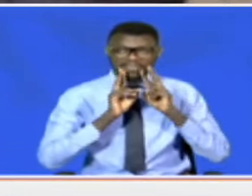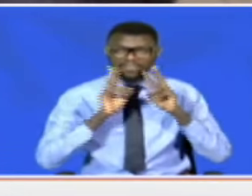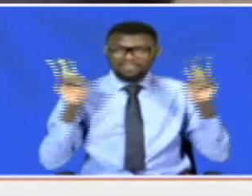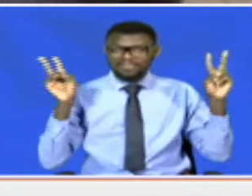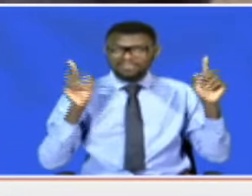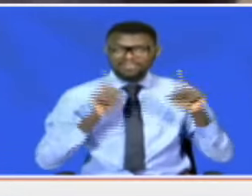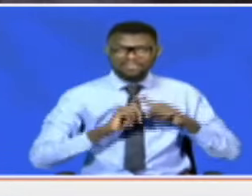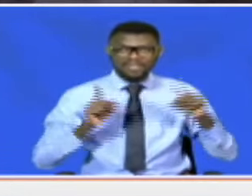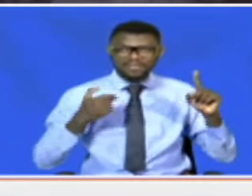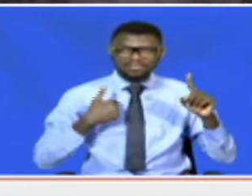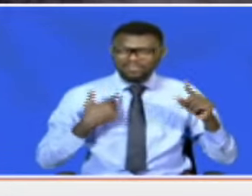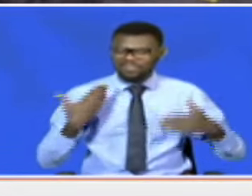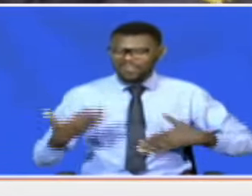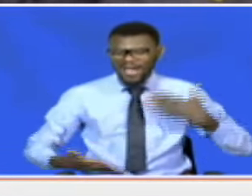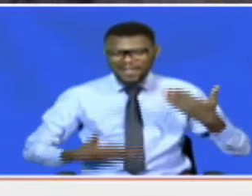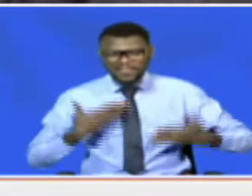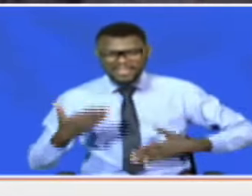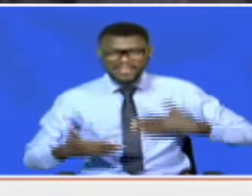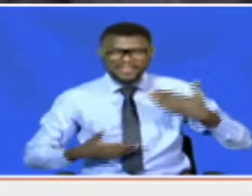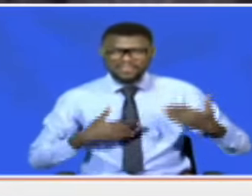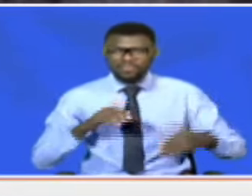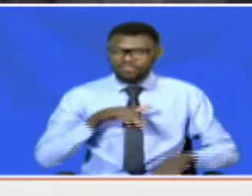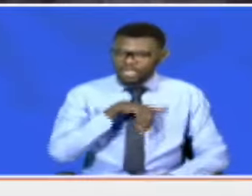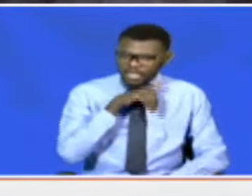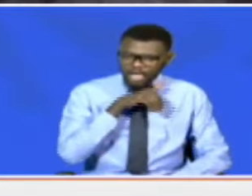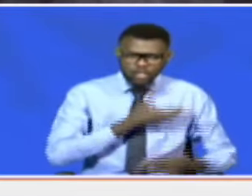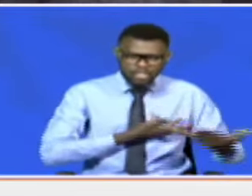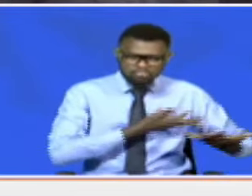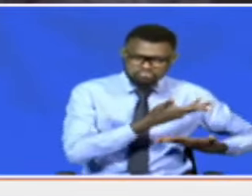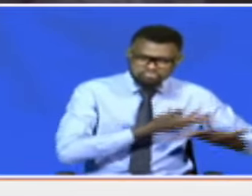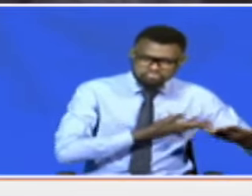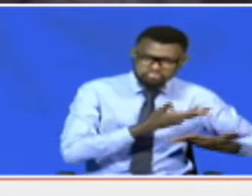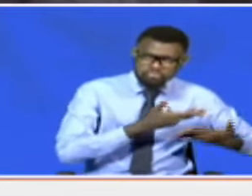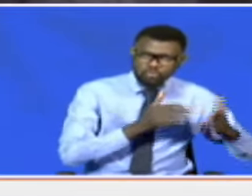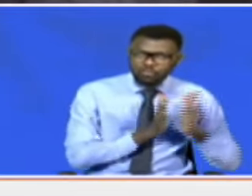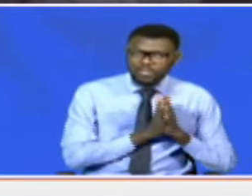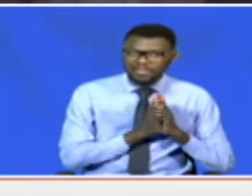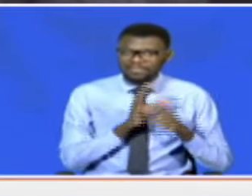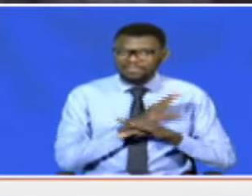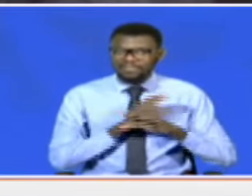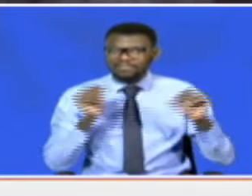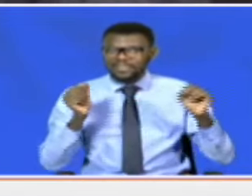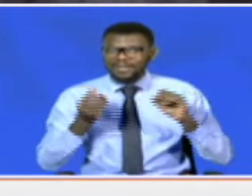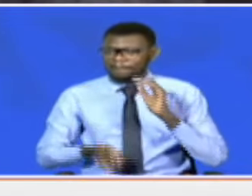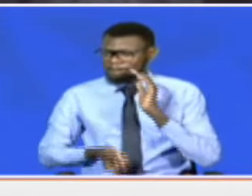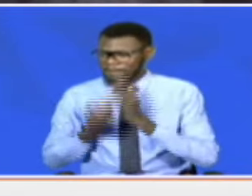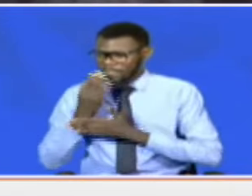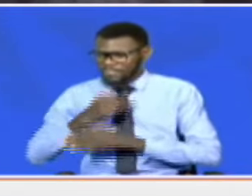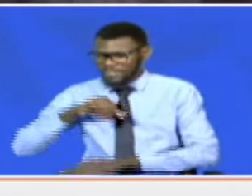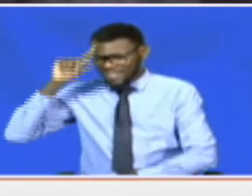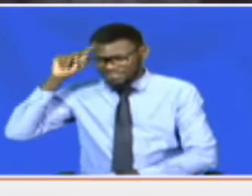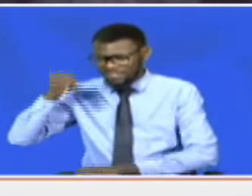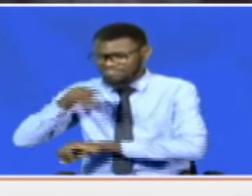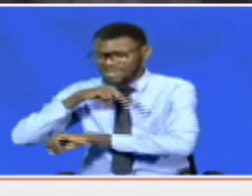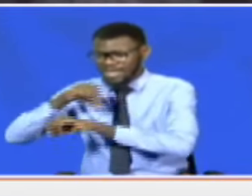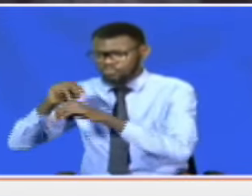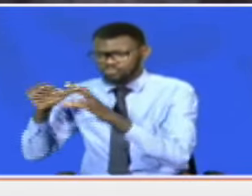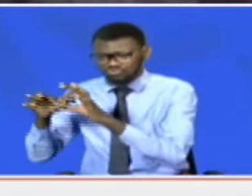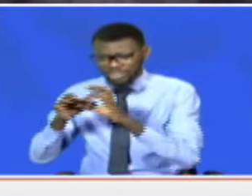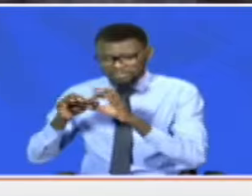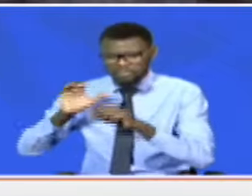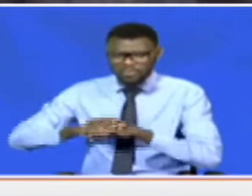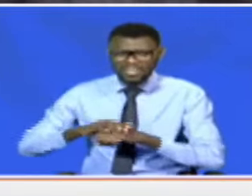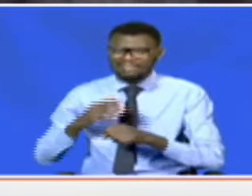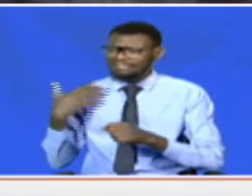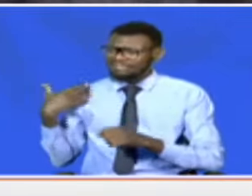wakati walizungumza na rais wakasema wacha watengeneza serikali ya national unity, which is good. Sisi hatungetaka maandamano kila wakati kwa sababu